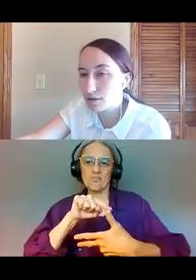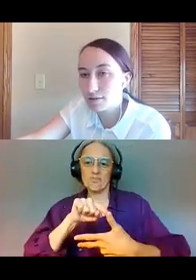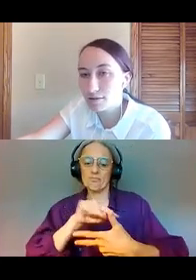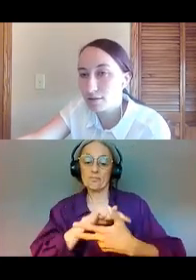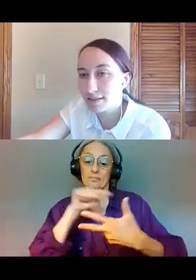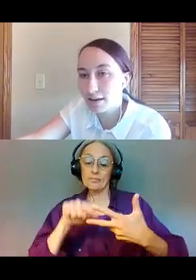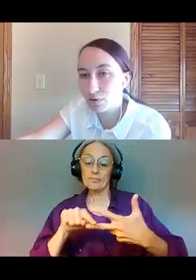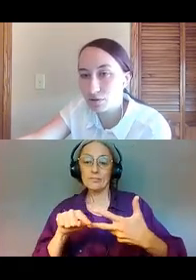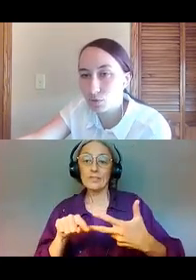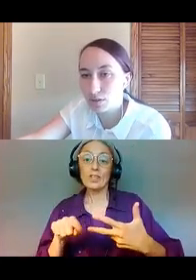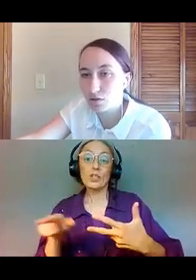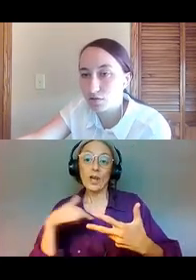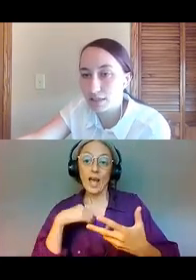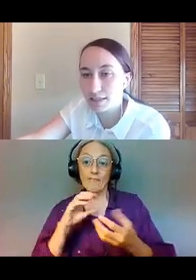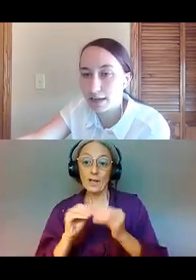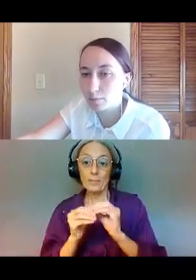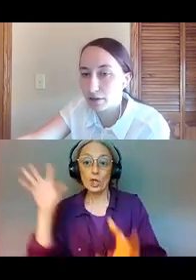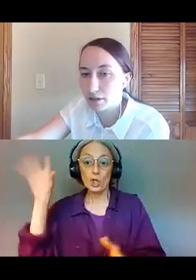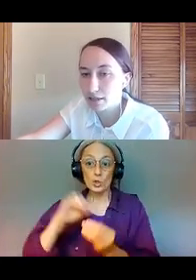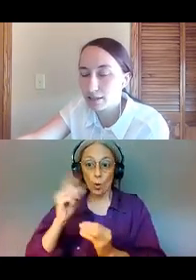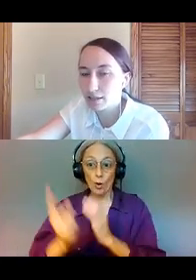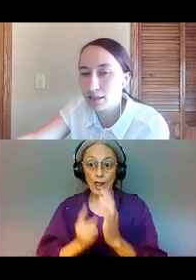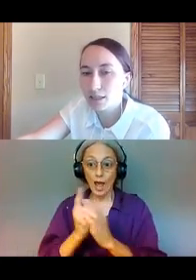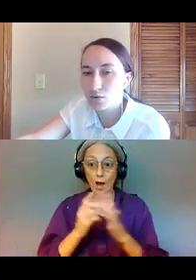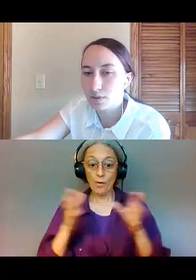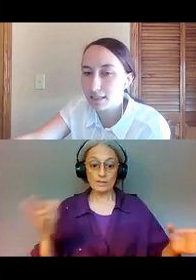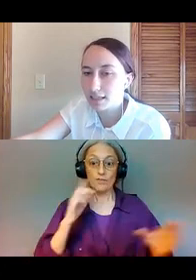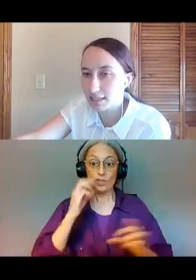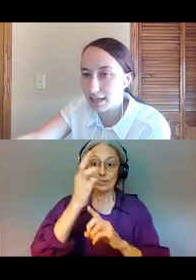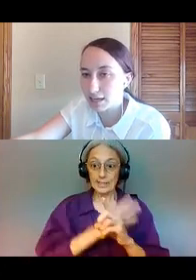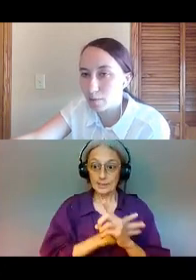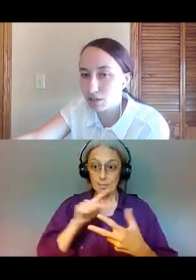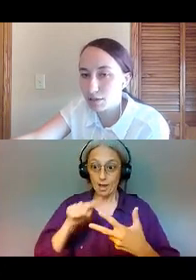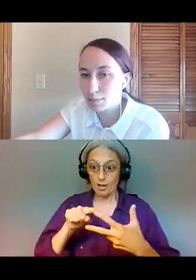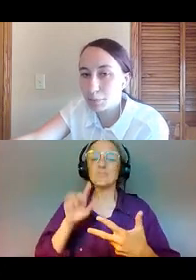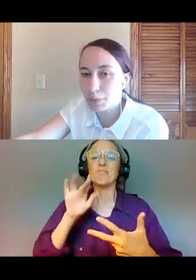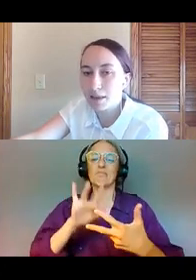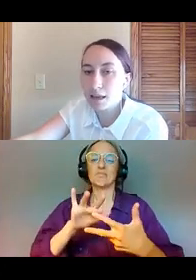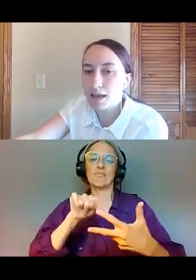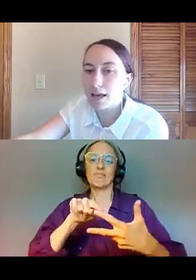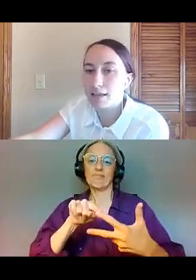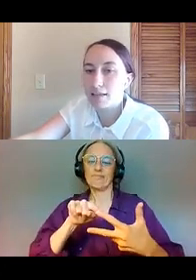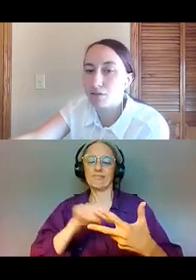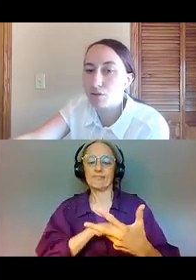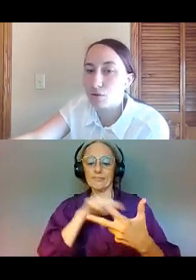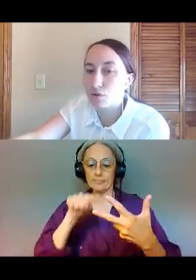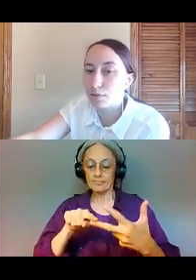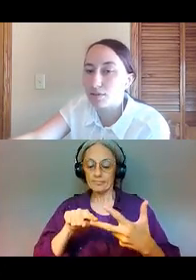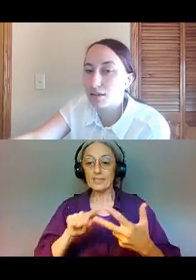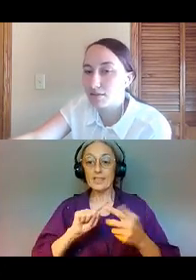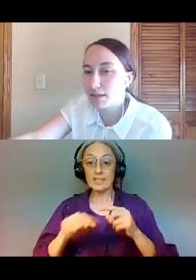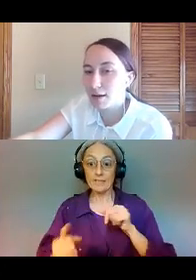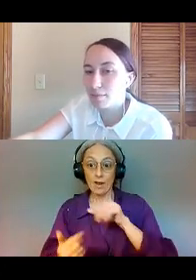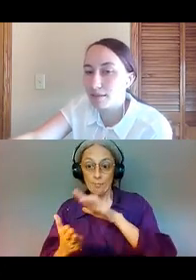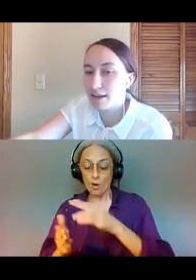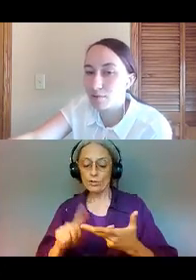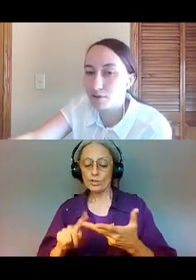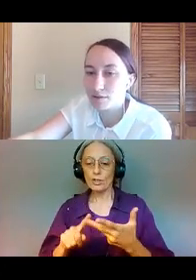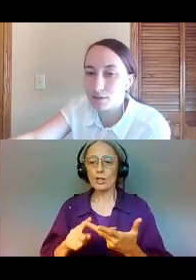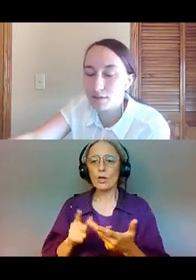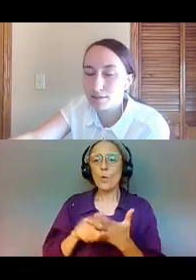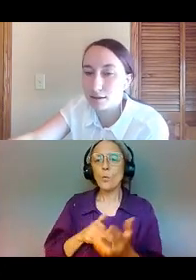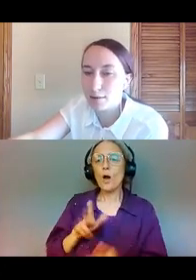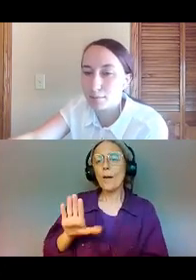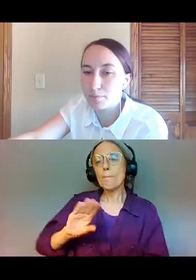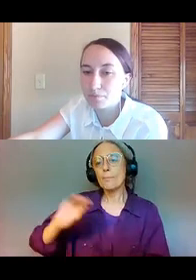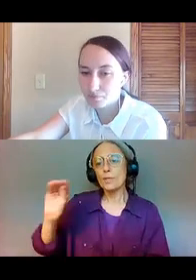total hours a staff person worked over the entire period, you will select the second option. And if you know the percent of time a staff